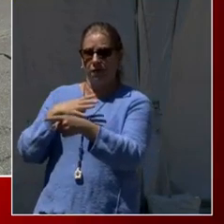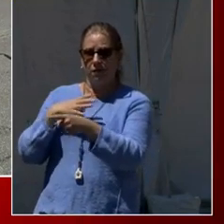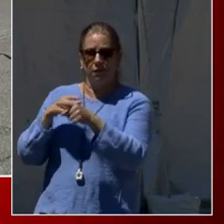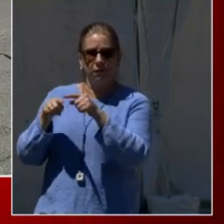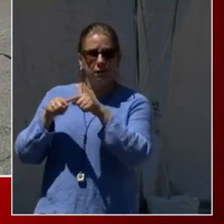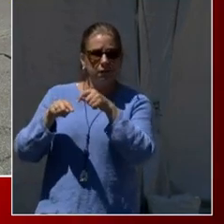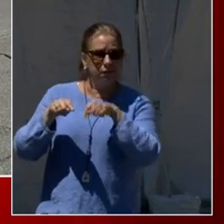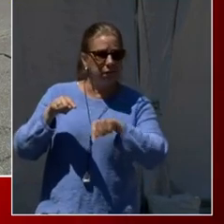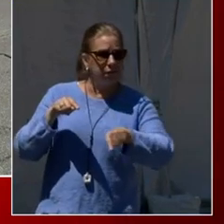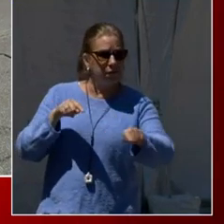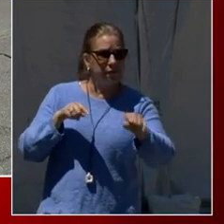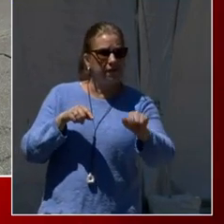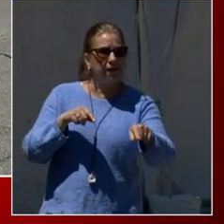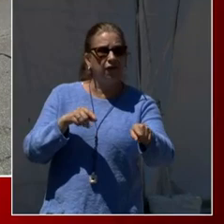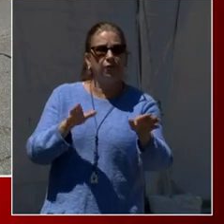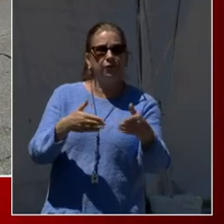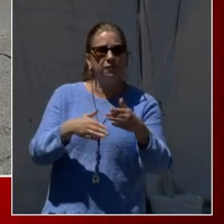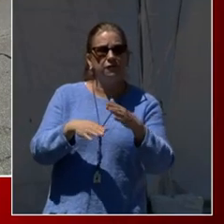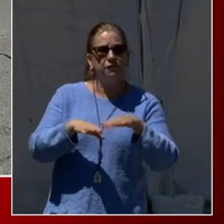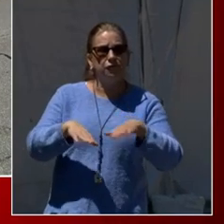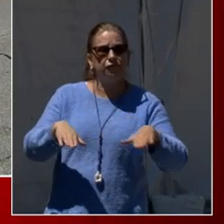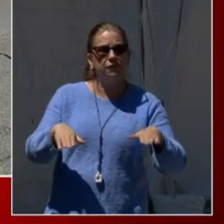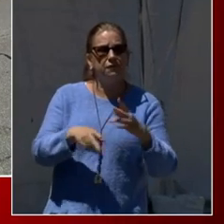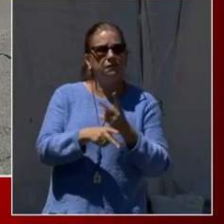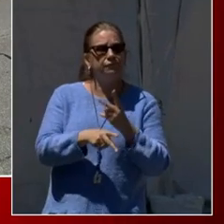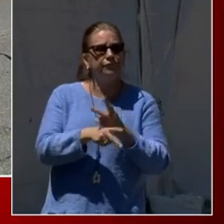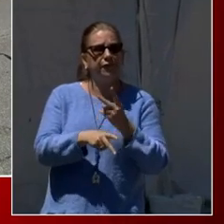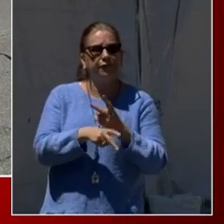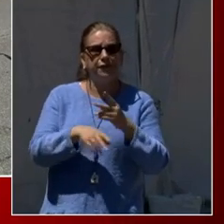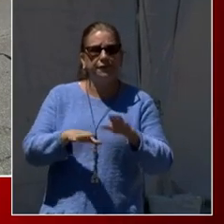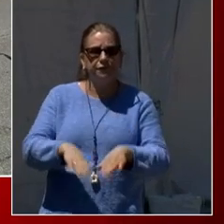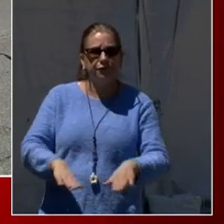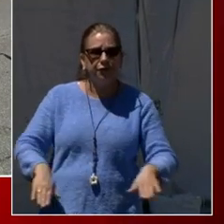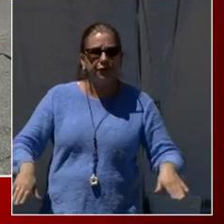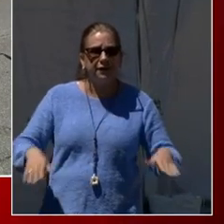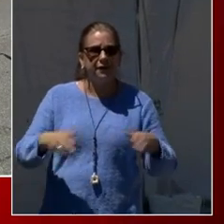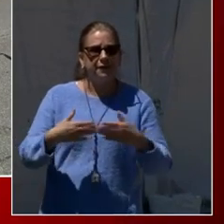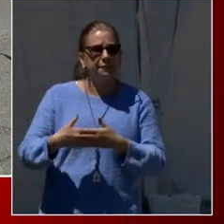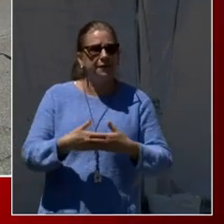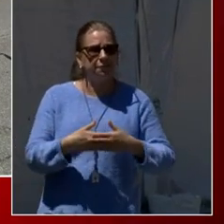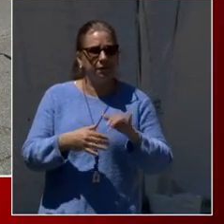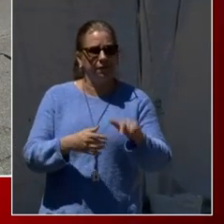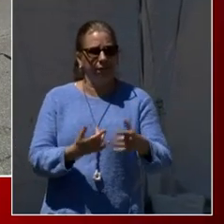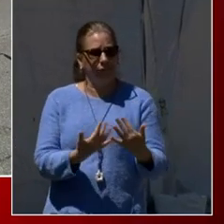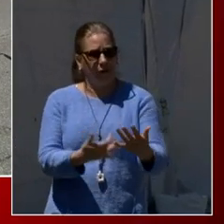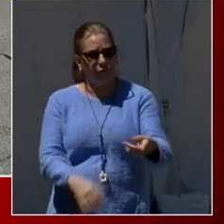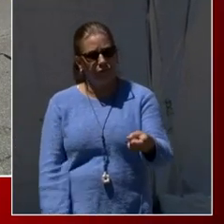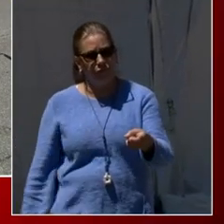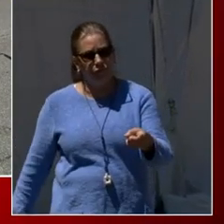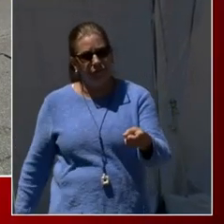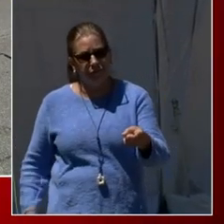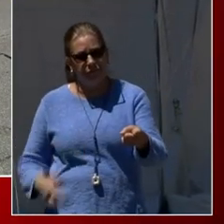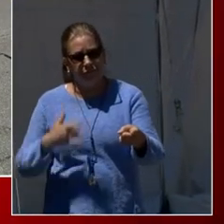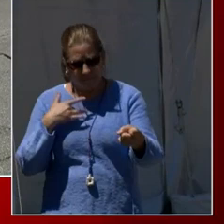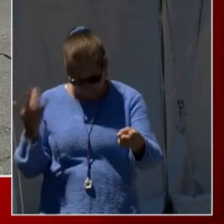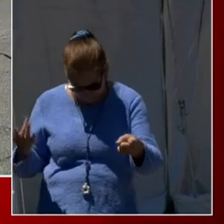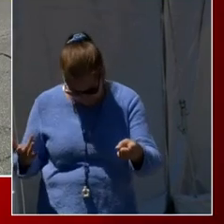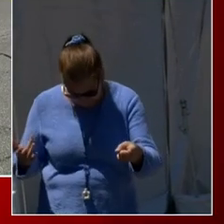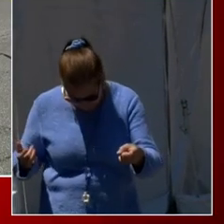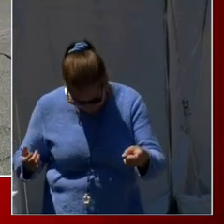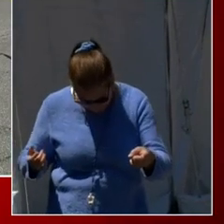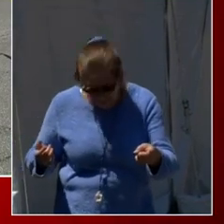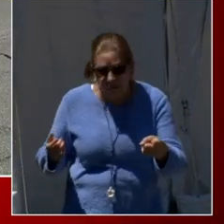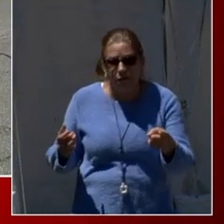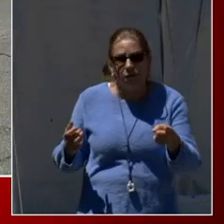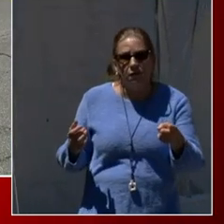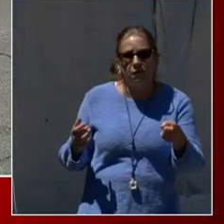set aside for kids that was intentionally set. And that does not advance the cause